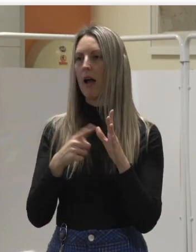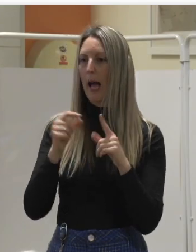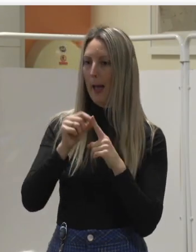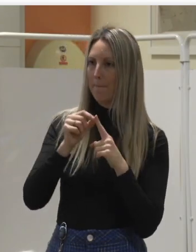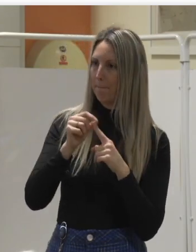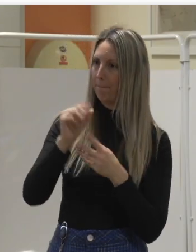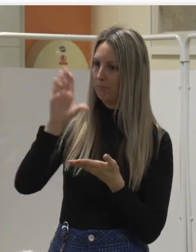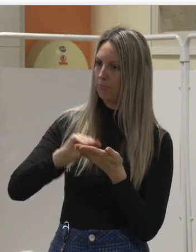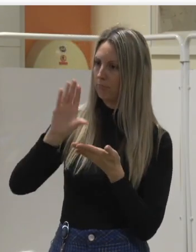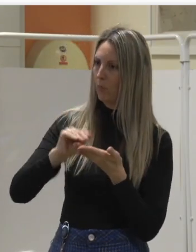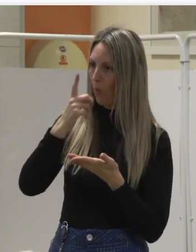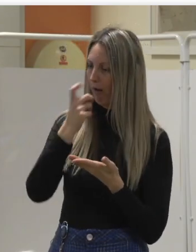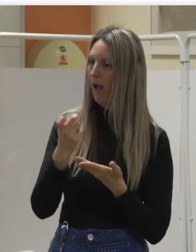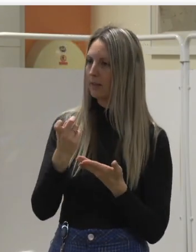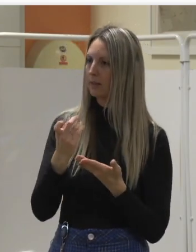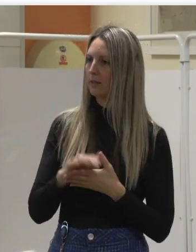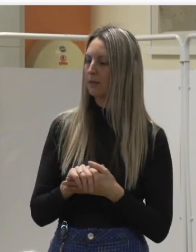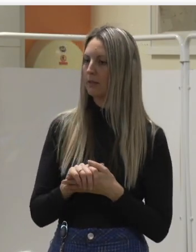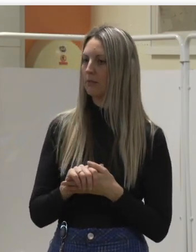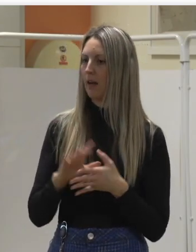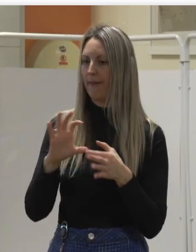smartphone-based solutions for